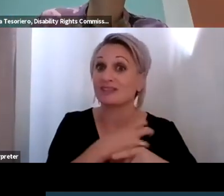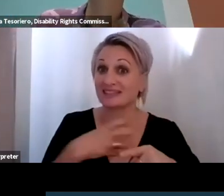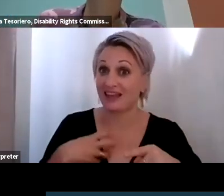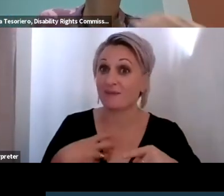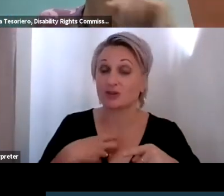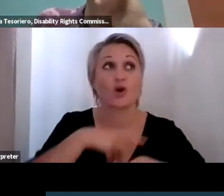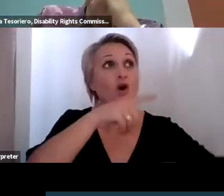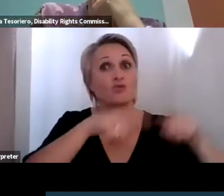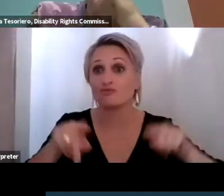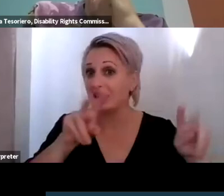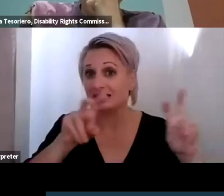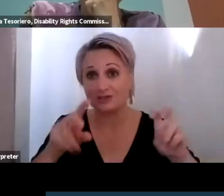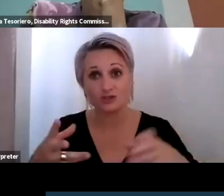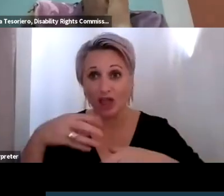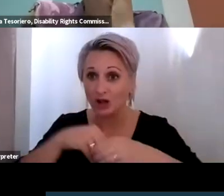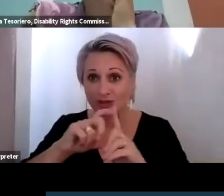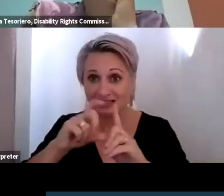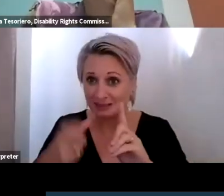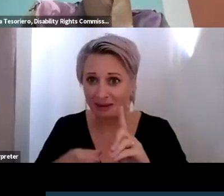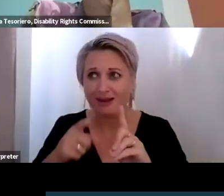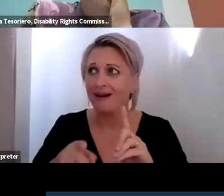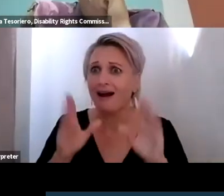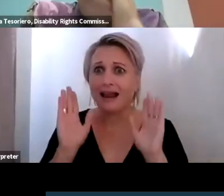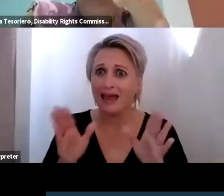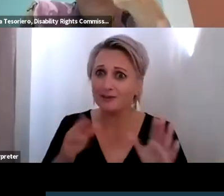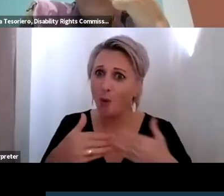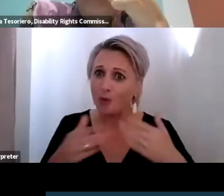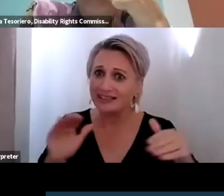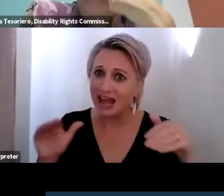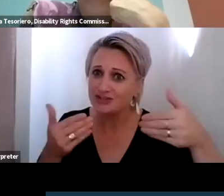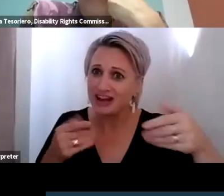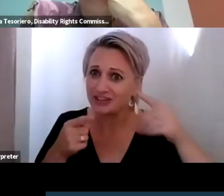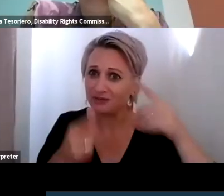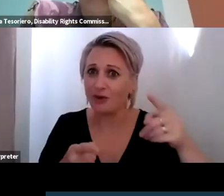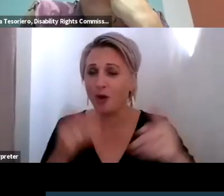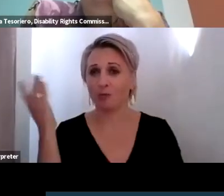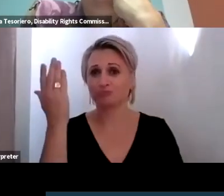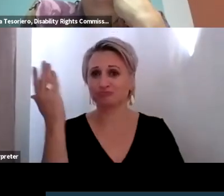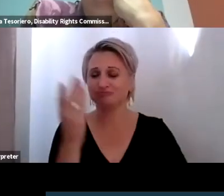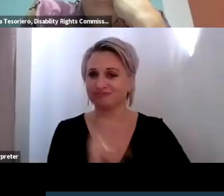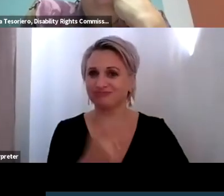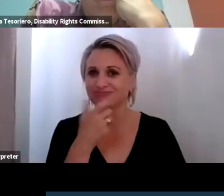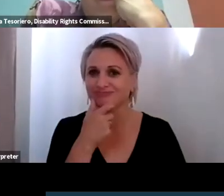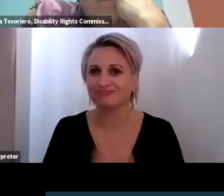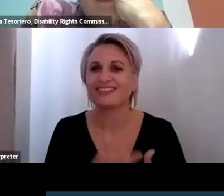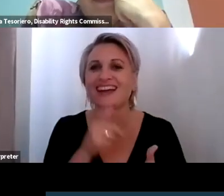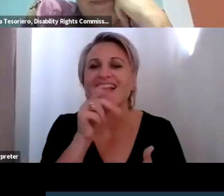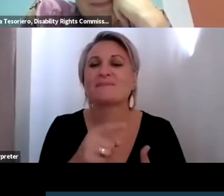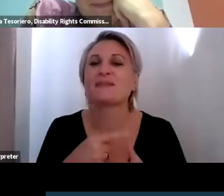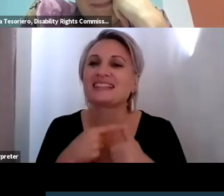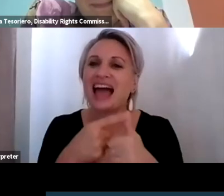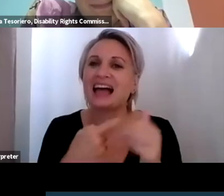sector. I'll have to arrange an introduction, Paula, at some point. But to Ruth's question,